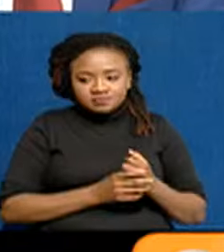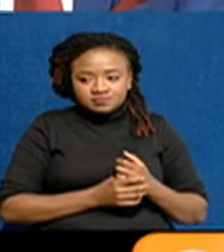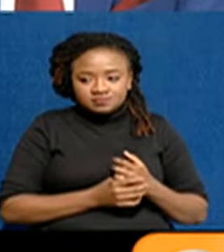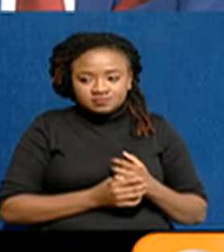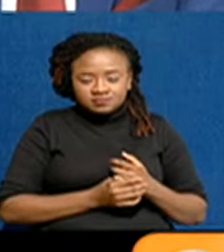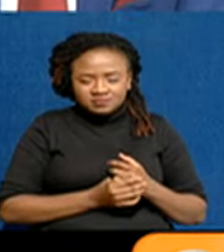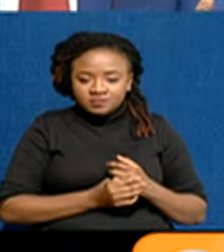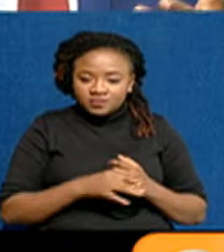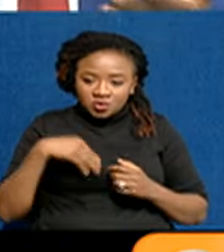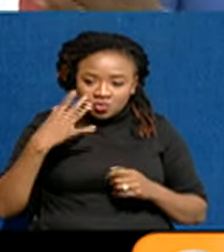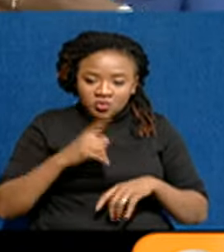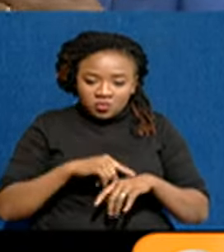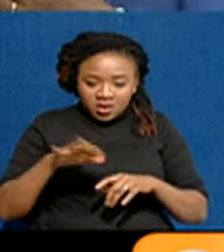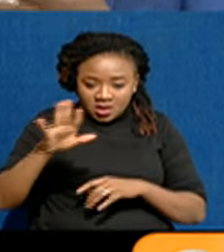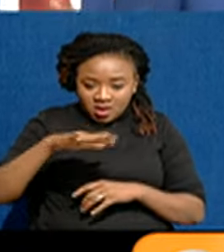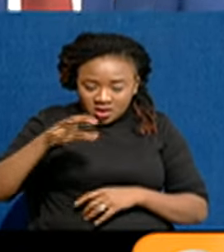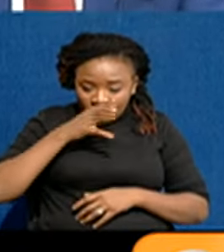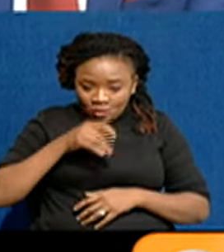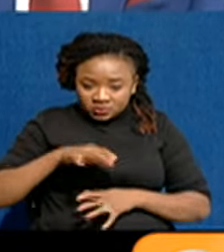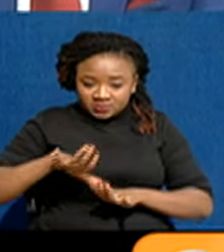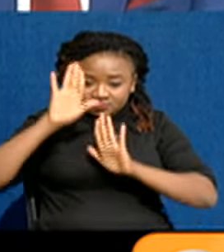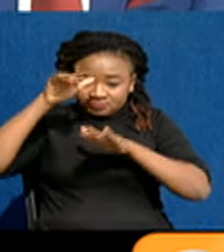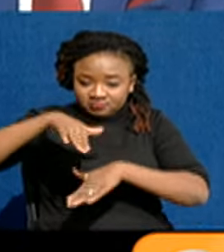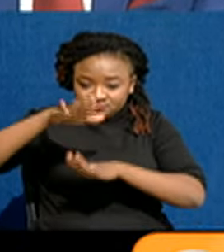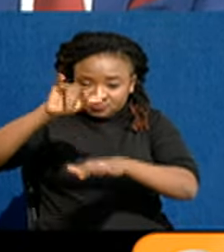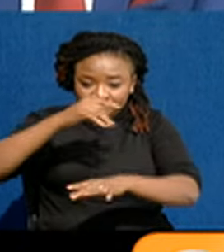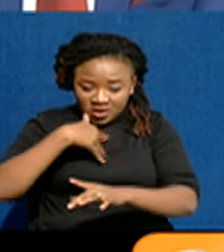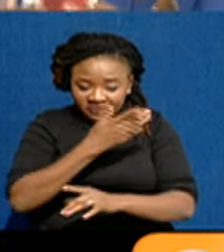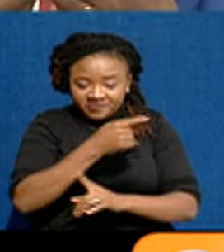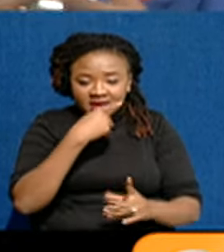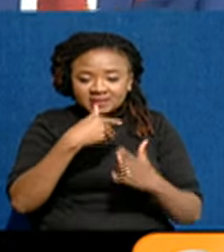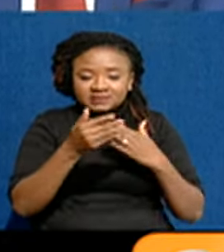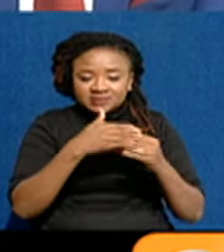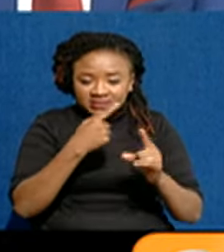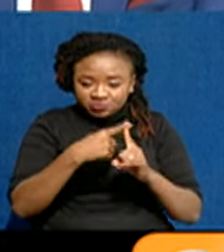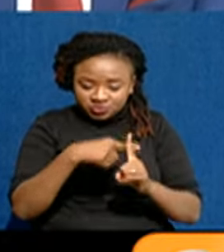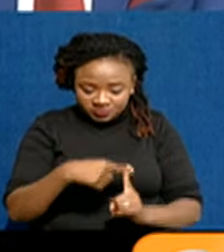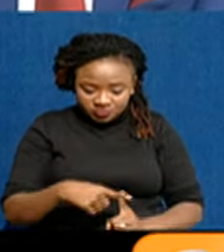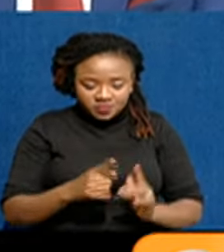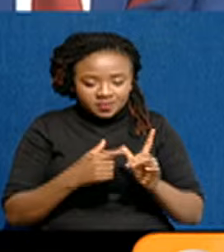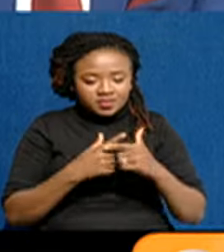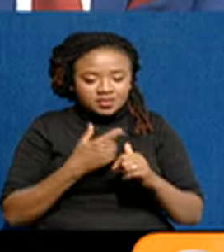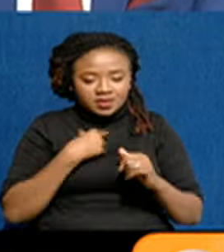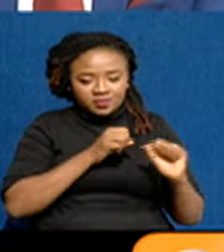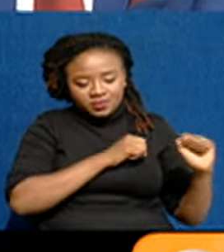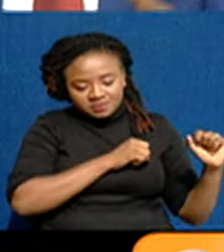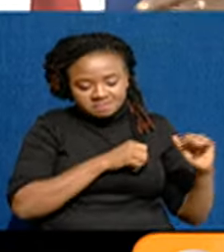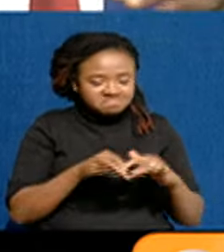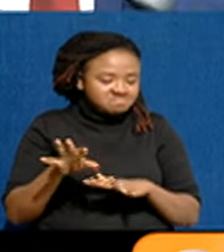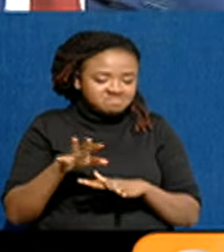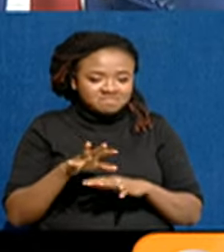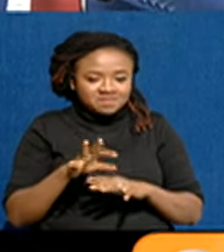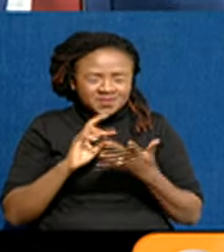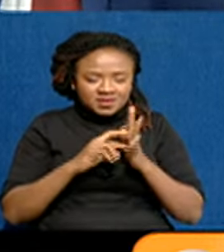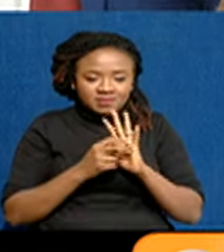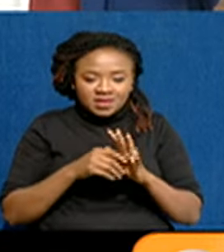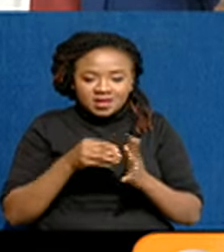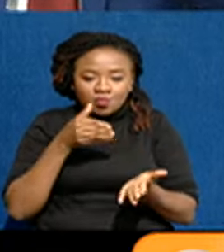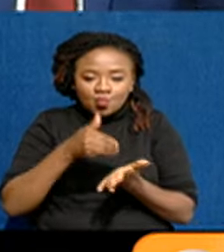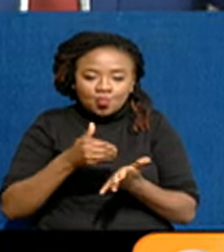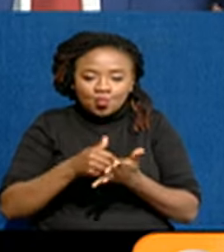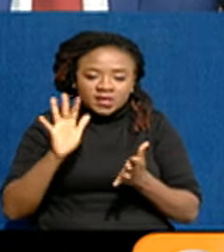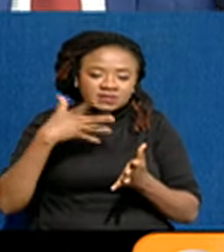when it is positive, it pumps a lot of moisture from the Indian Ocean on land. Okay. And this is exactly what we're seeing. So two moisture meeting over